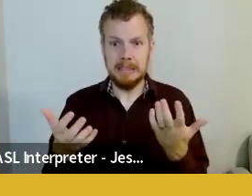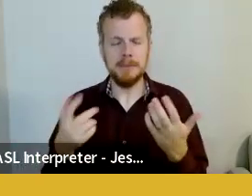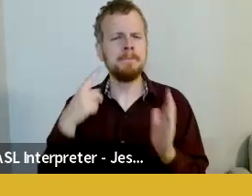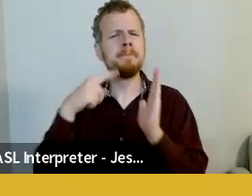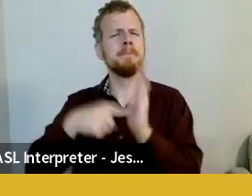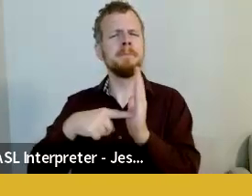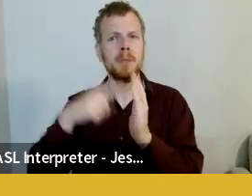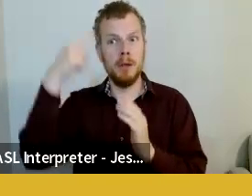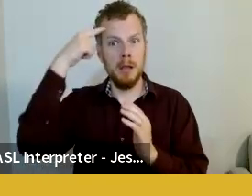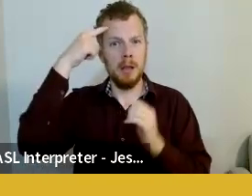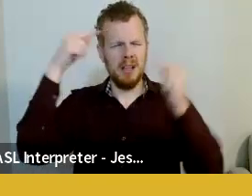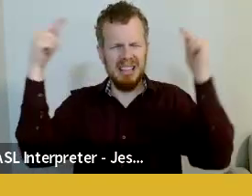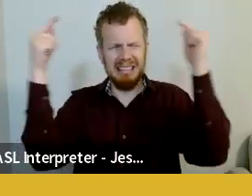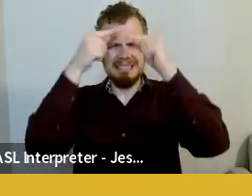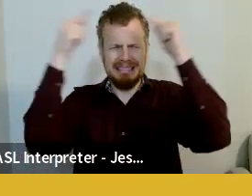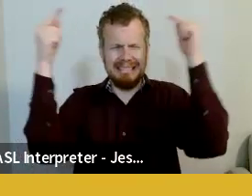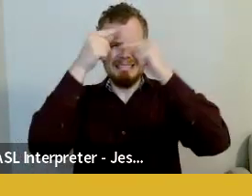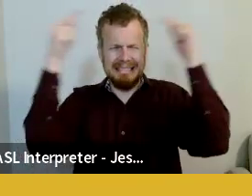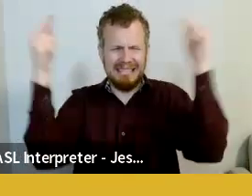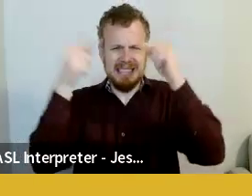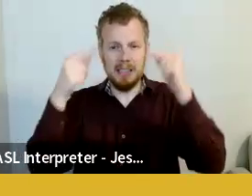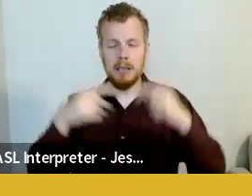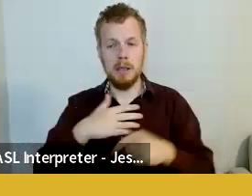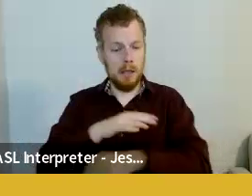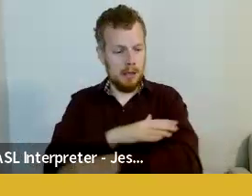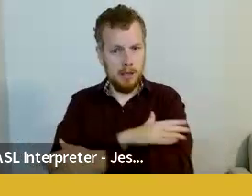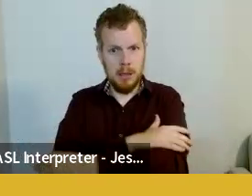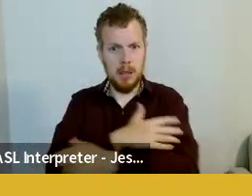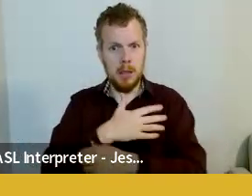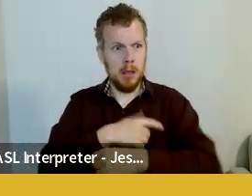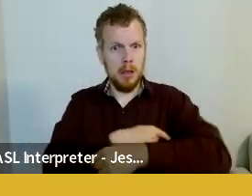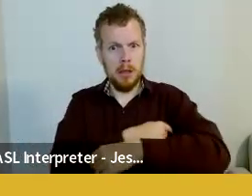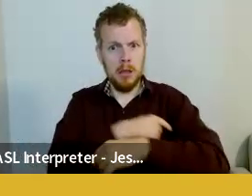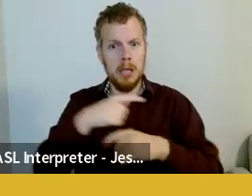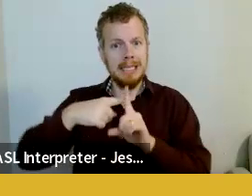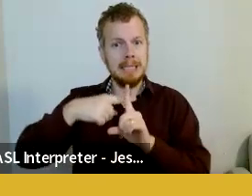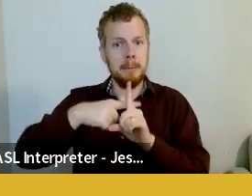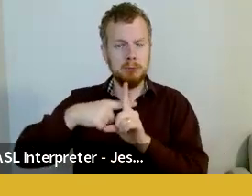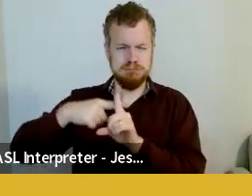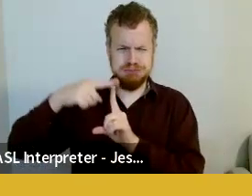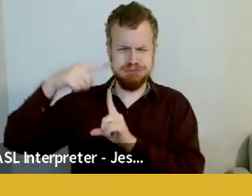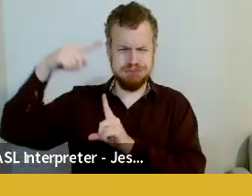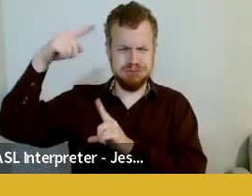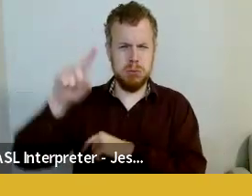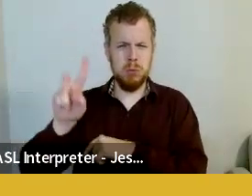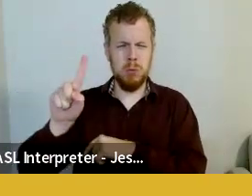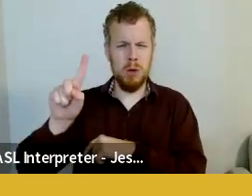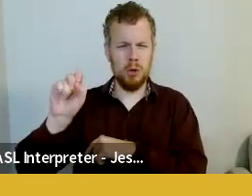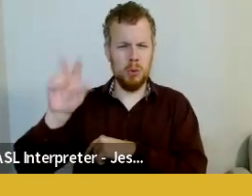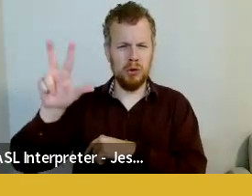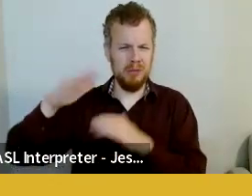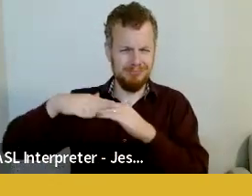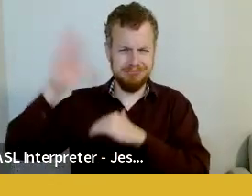throbbing headache, very high body temperature, so above 103 Fahrenheit, red,